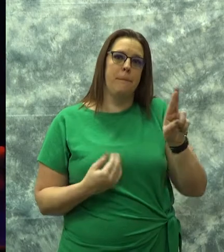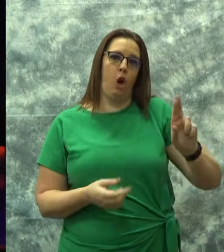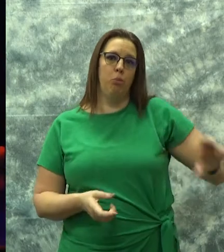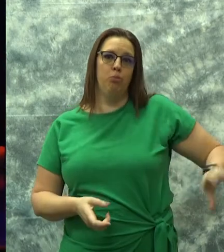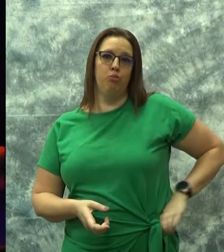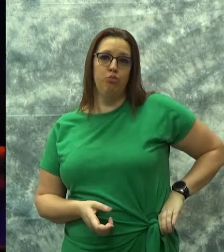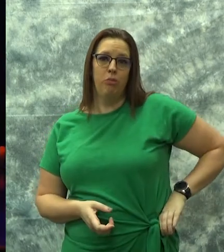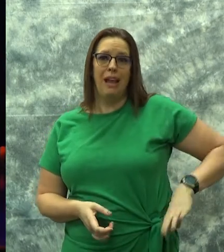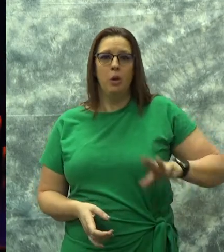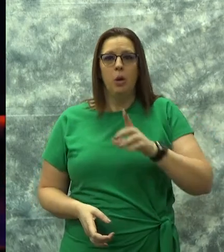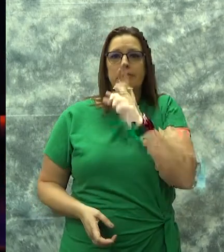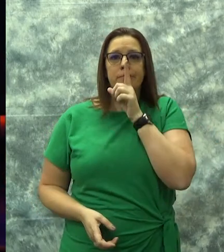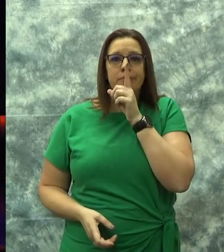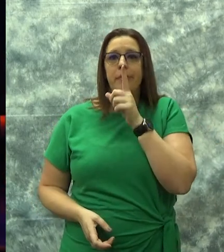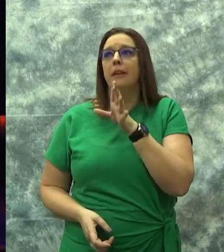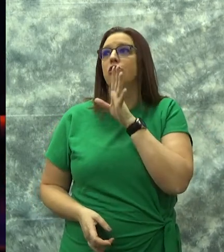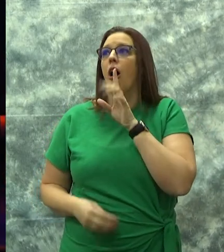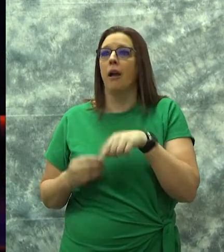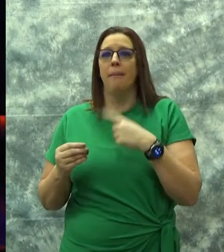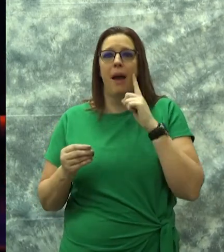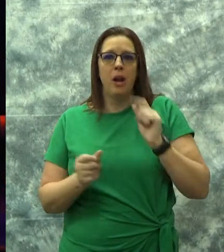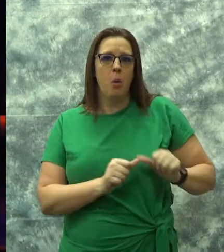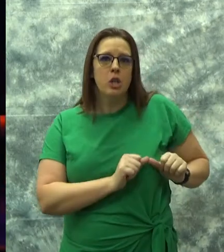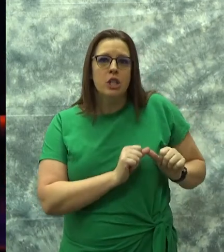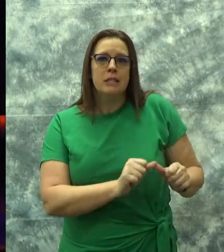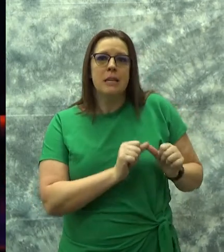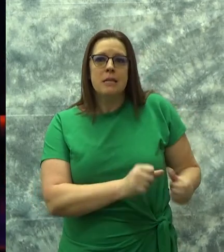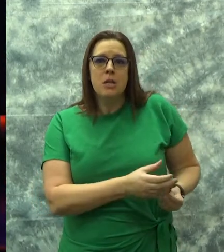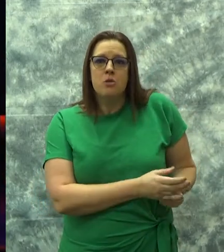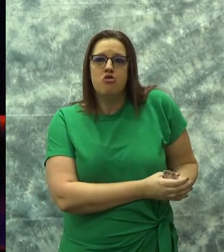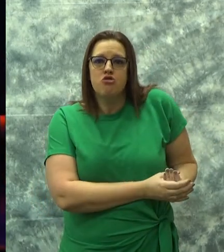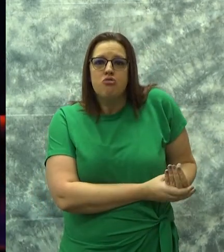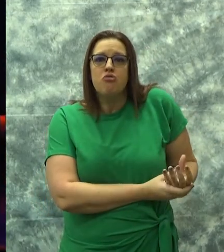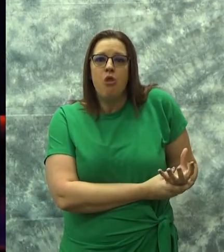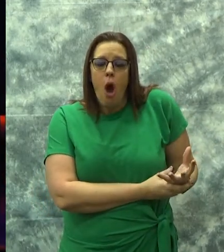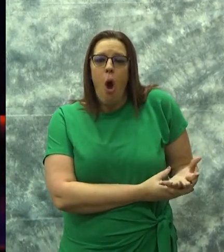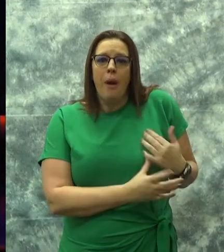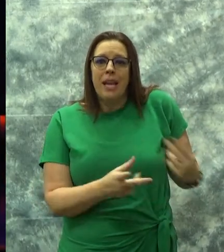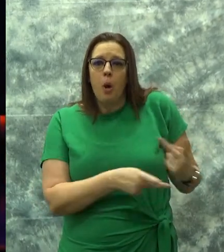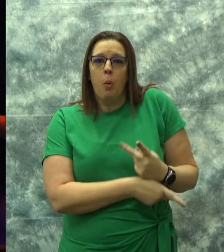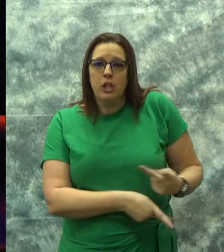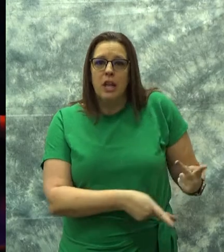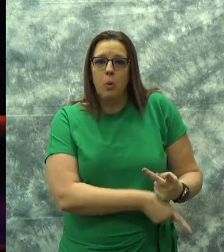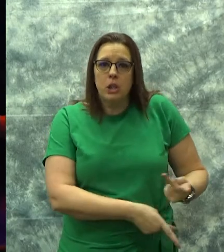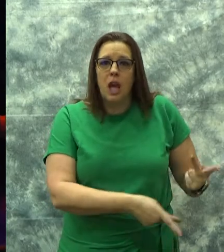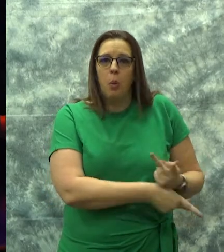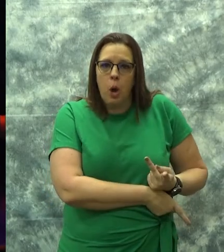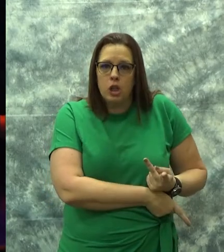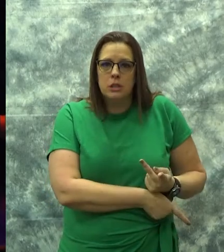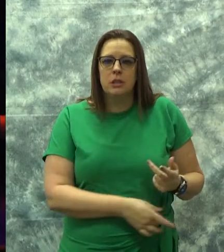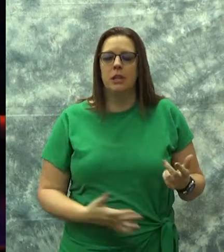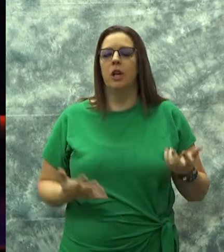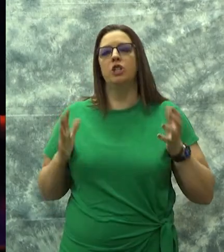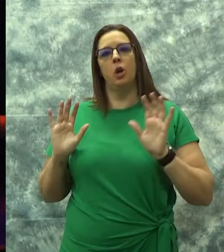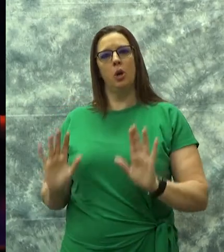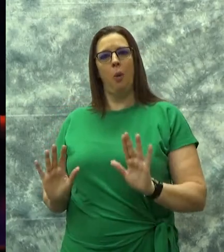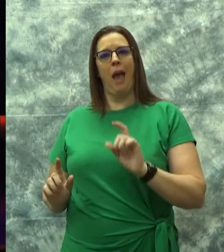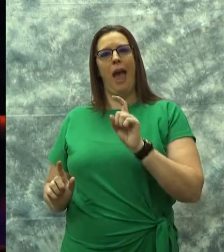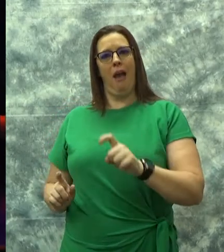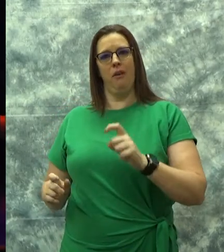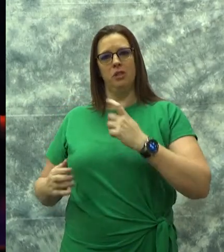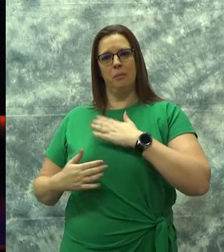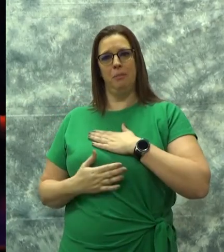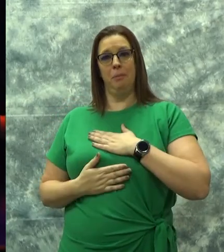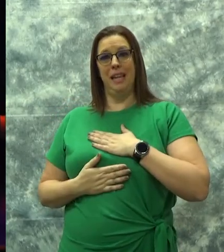our side that we never talk to anyone about. It's only going to grow and fester and get worse. We have to be willing